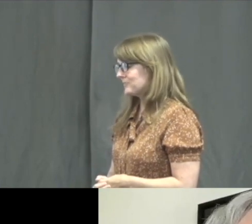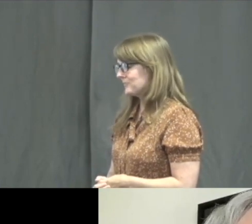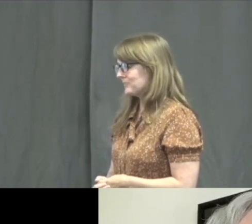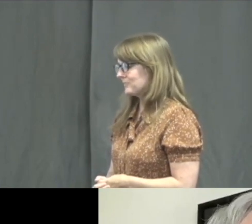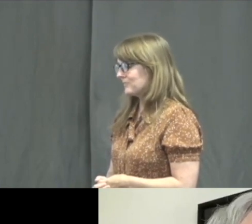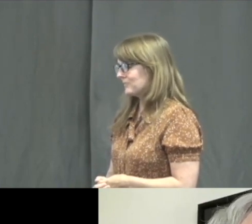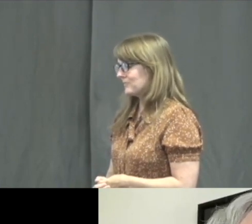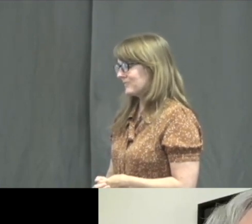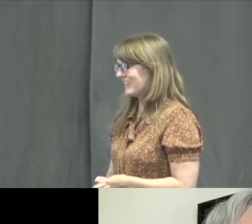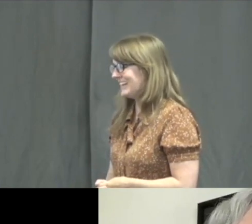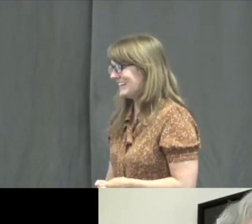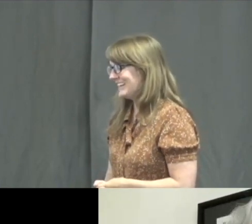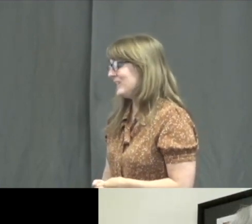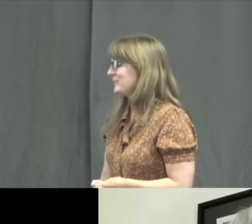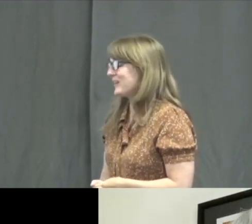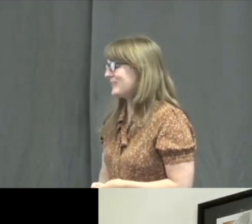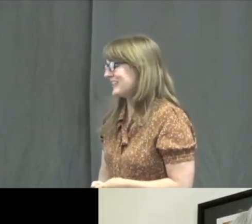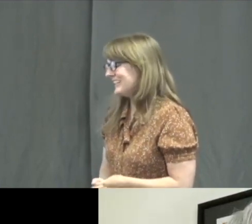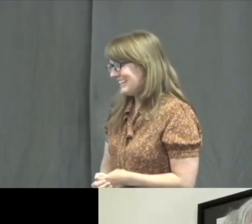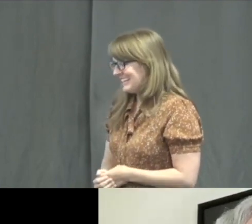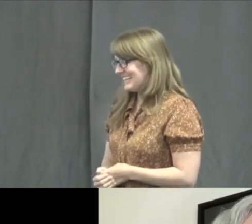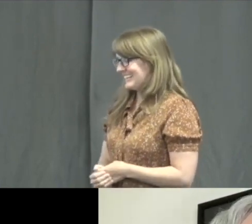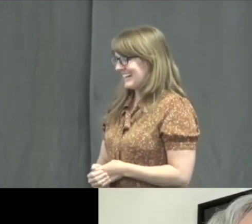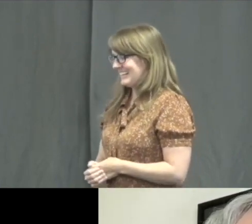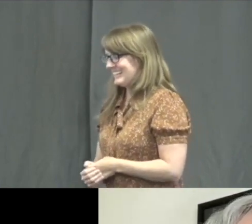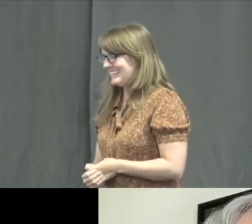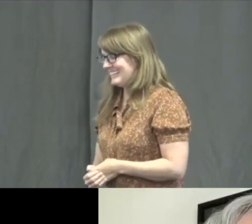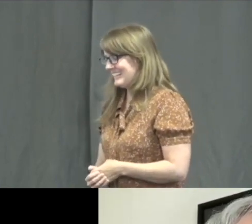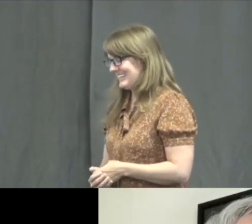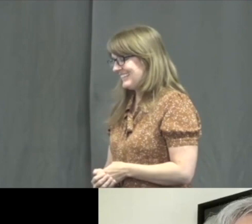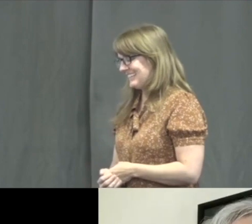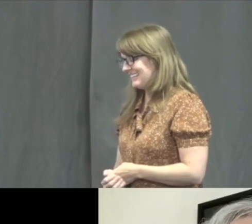young thing, and he was fine with it. When